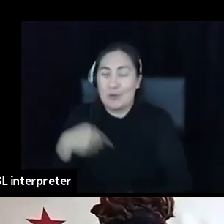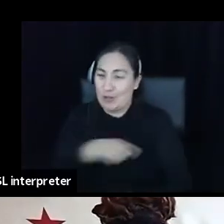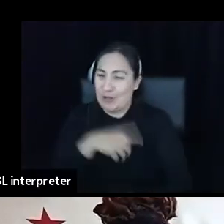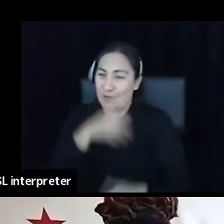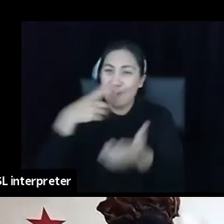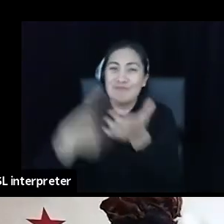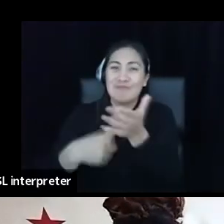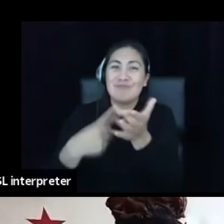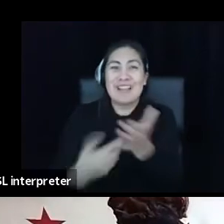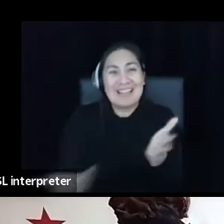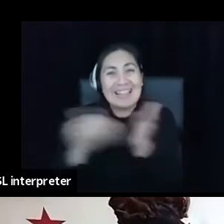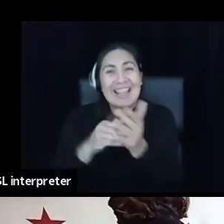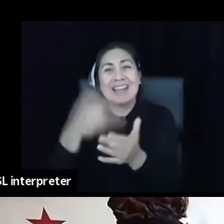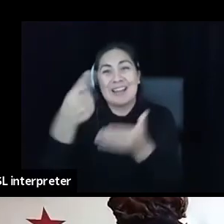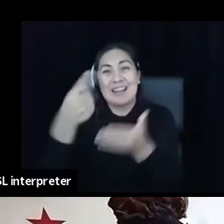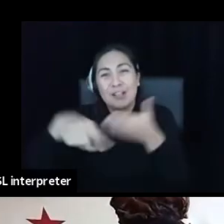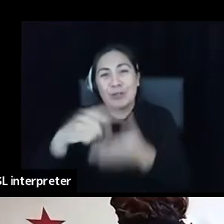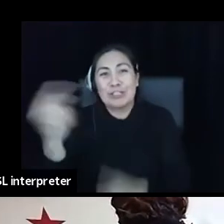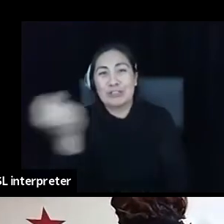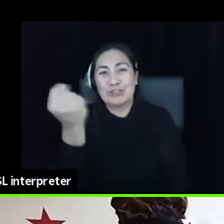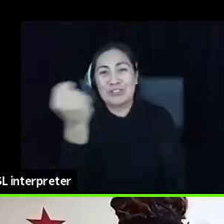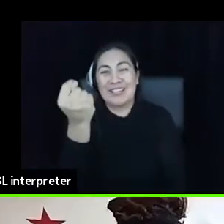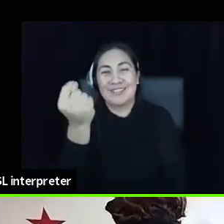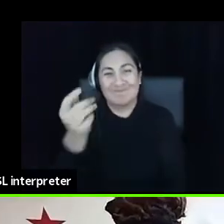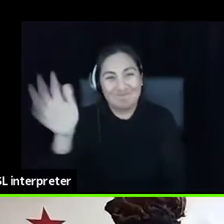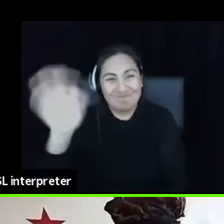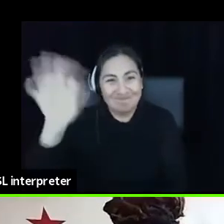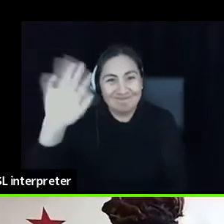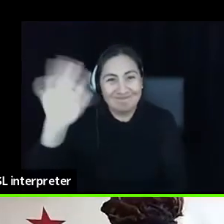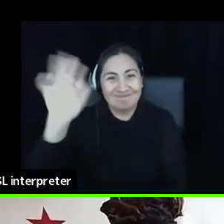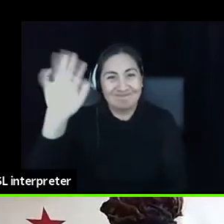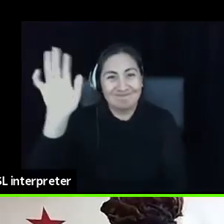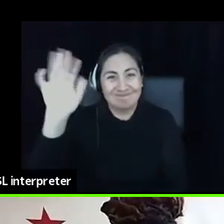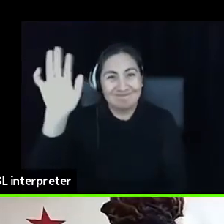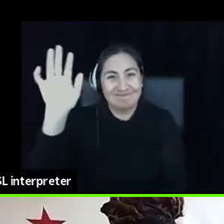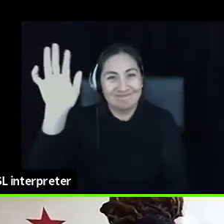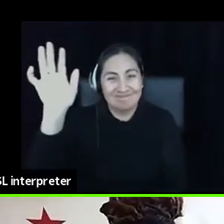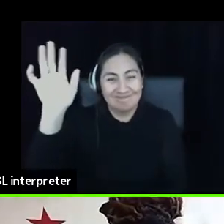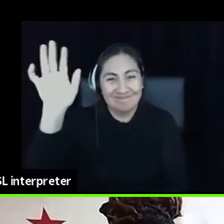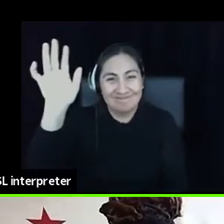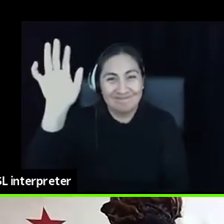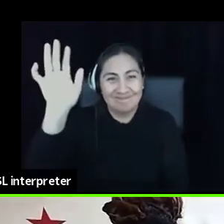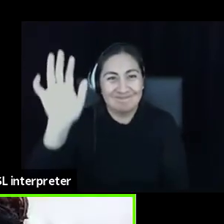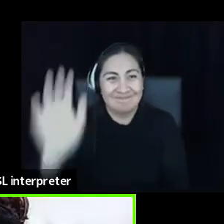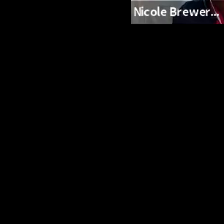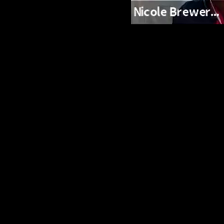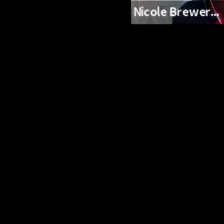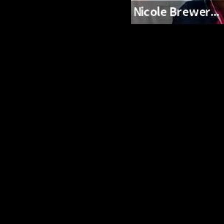again on Tuesday. Bye. Bye. Bye. Bye.